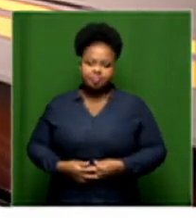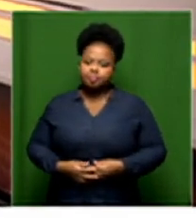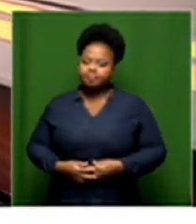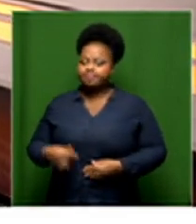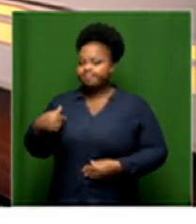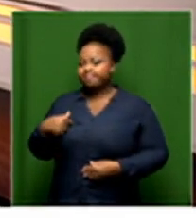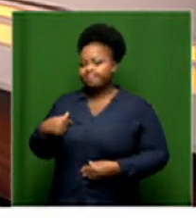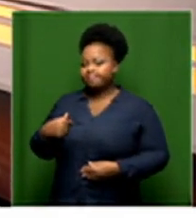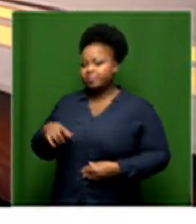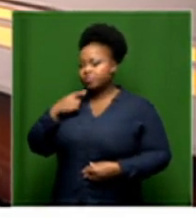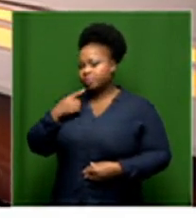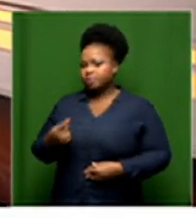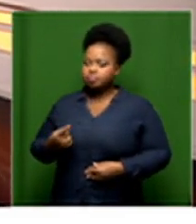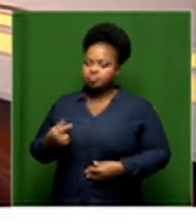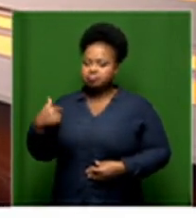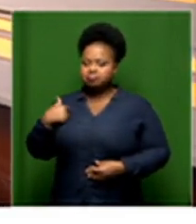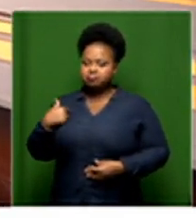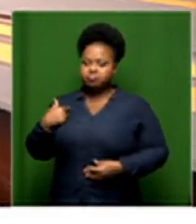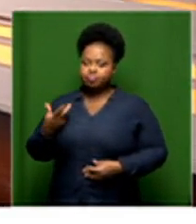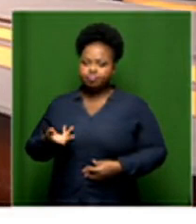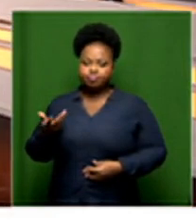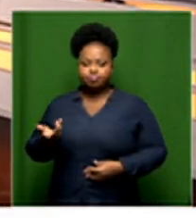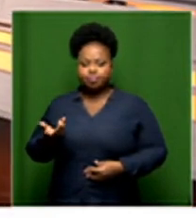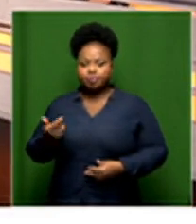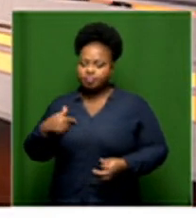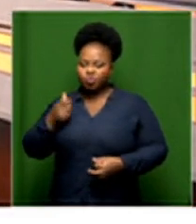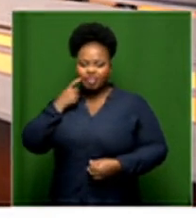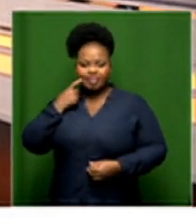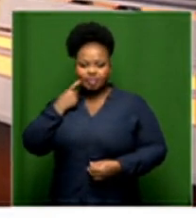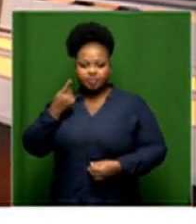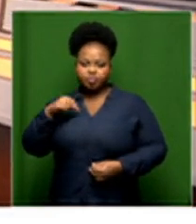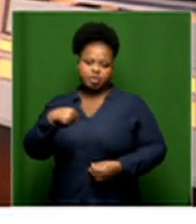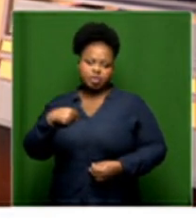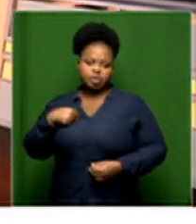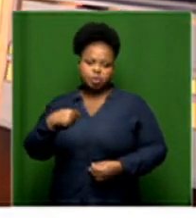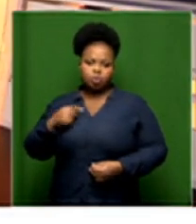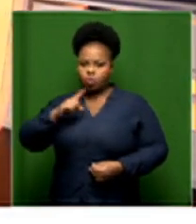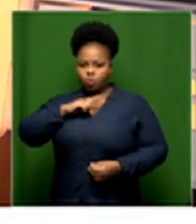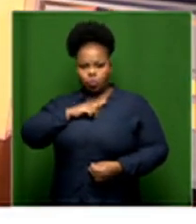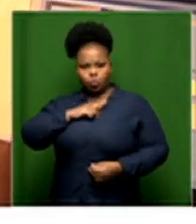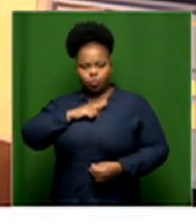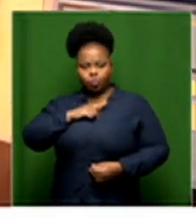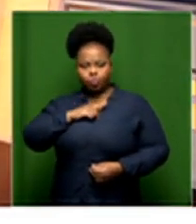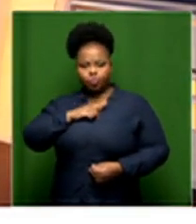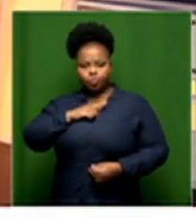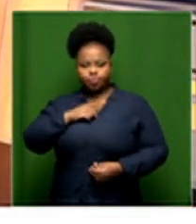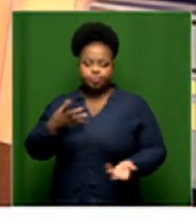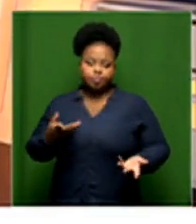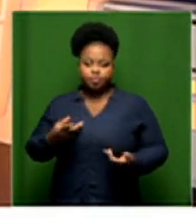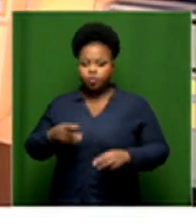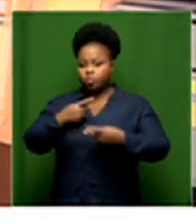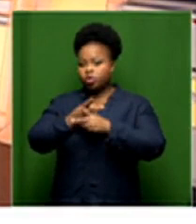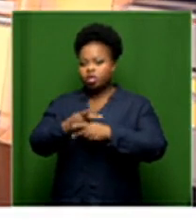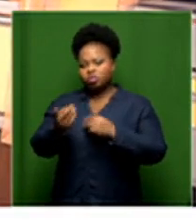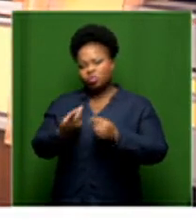I can say it made my career convenient and easy. So basically, in terms of production